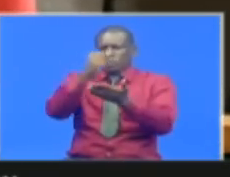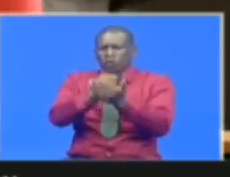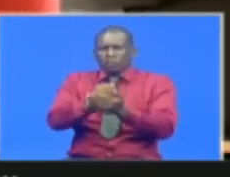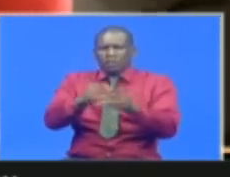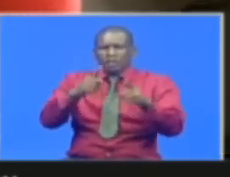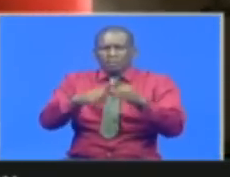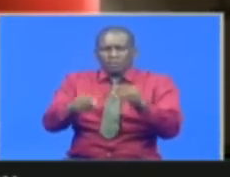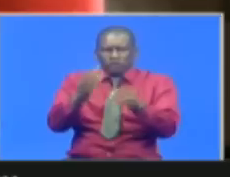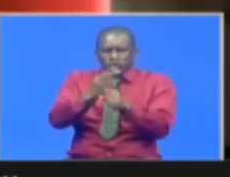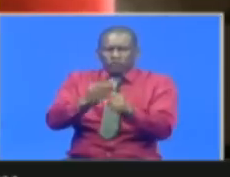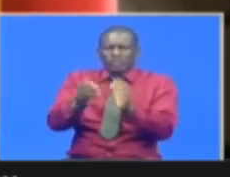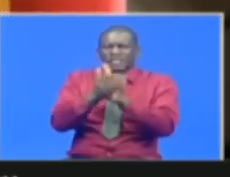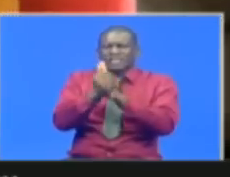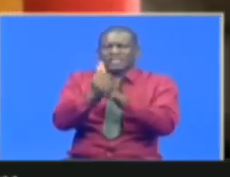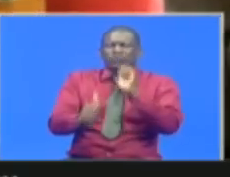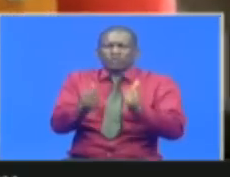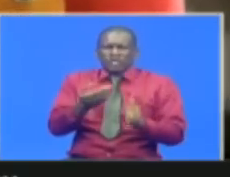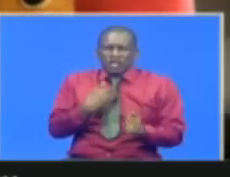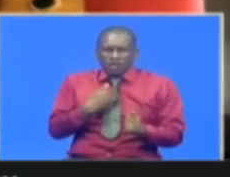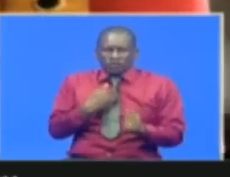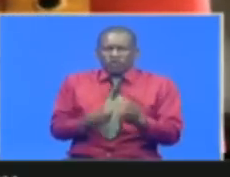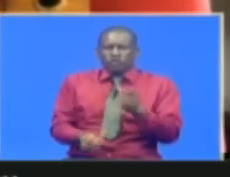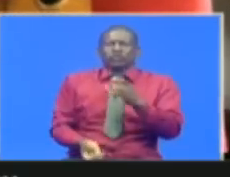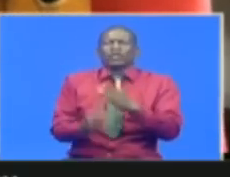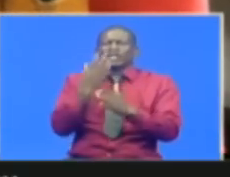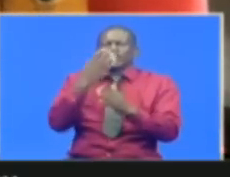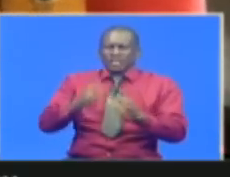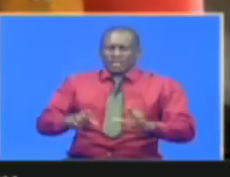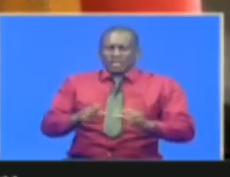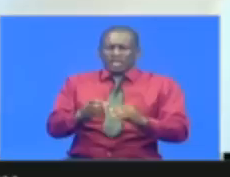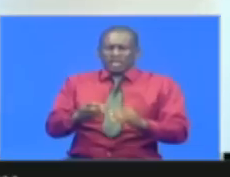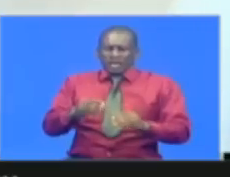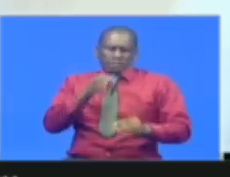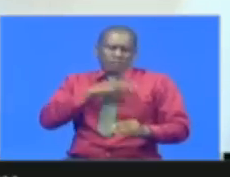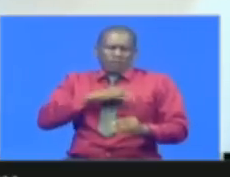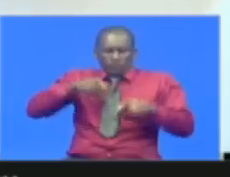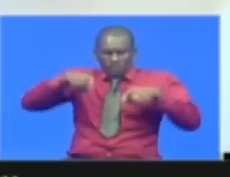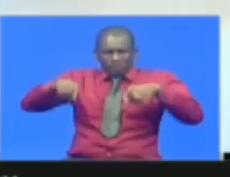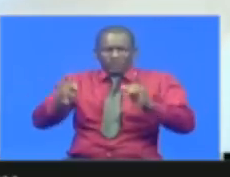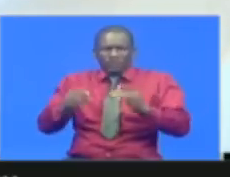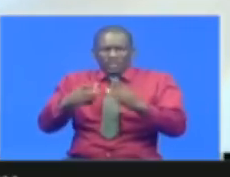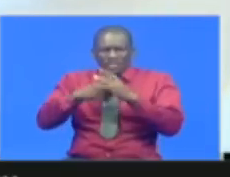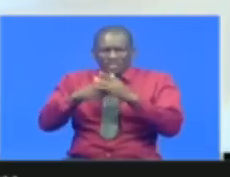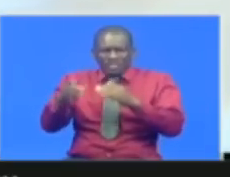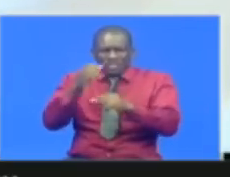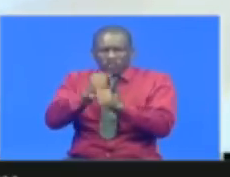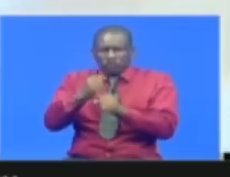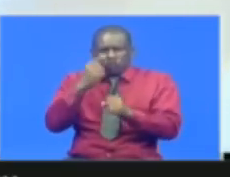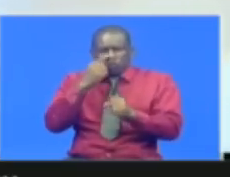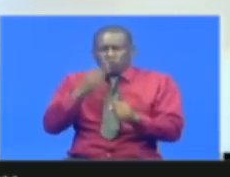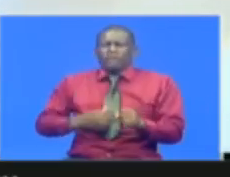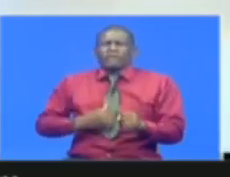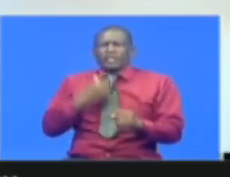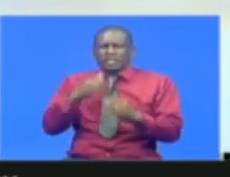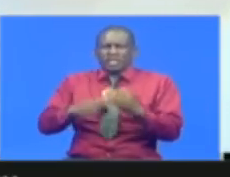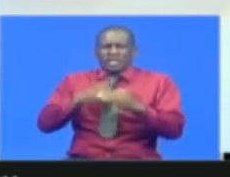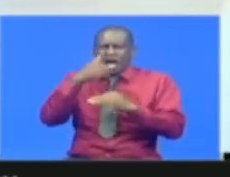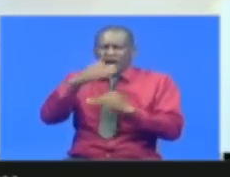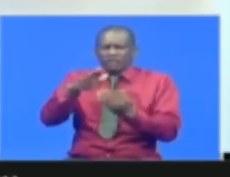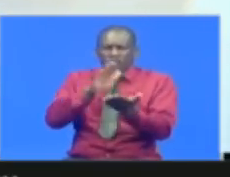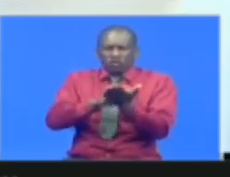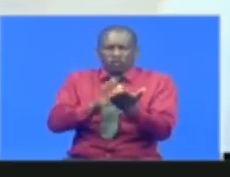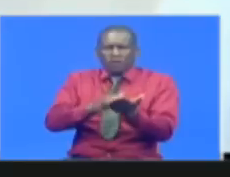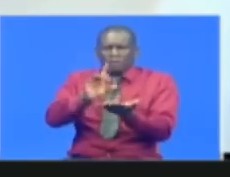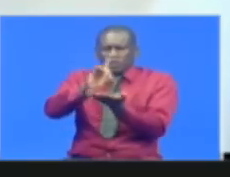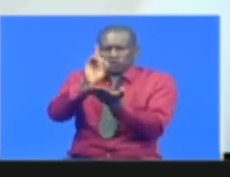instead use the skills they have to create a livelihood for themselves. He started doing home visits upon the recommendation of